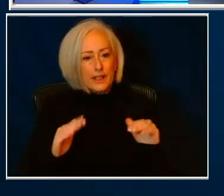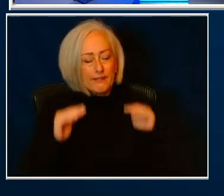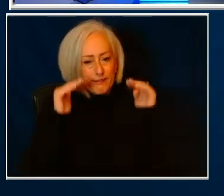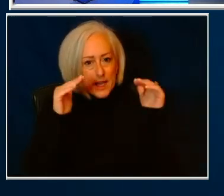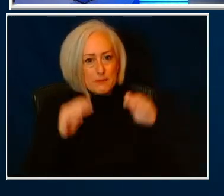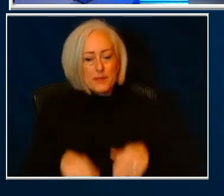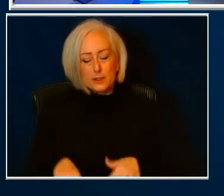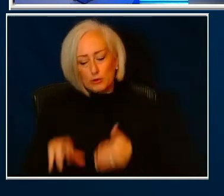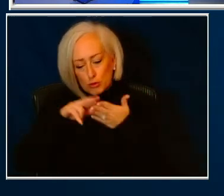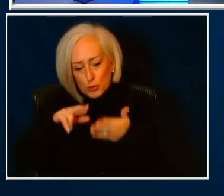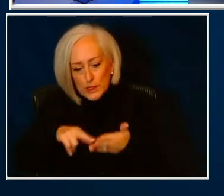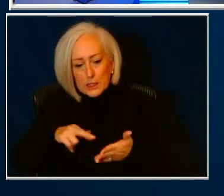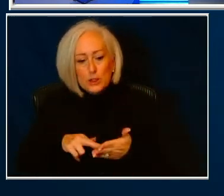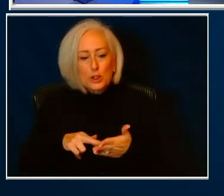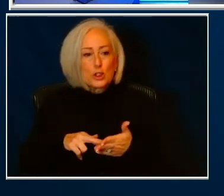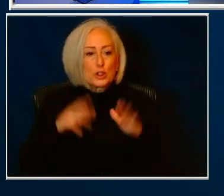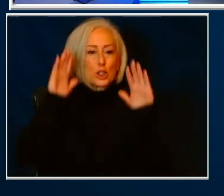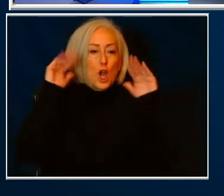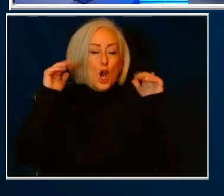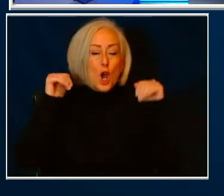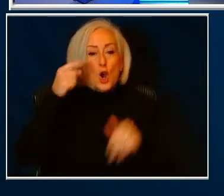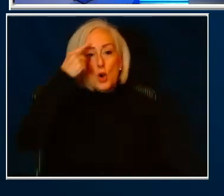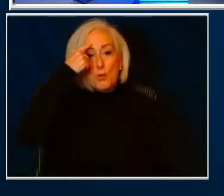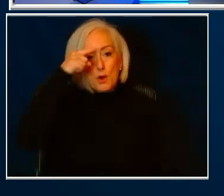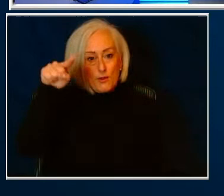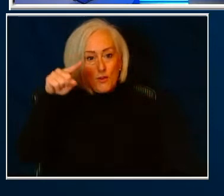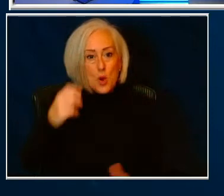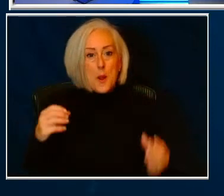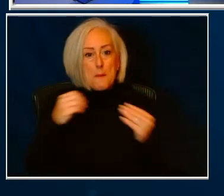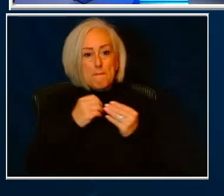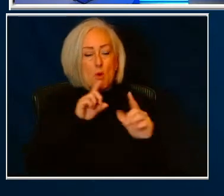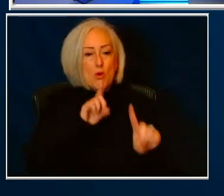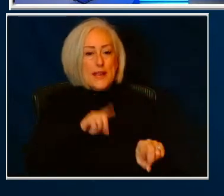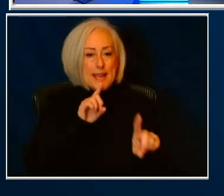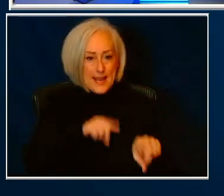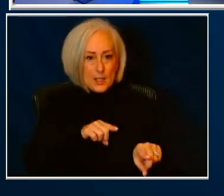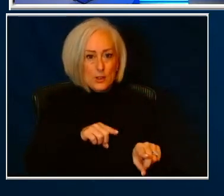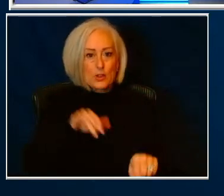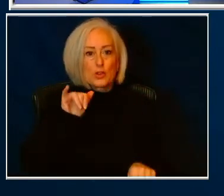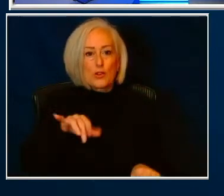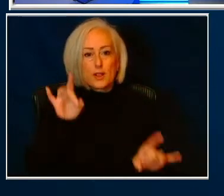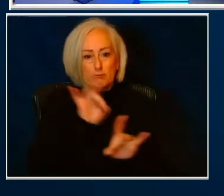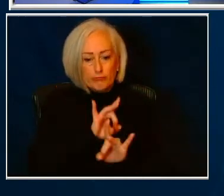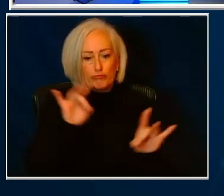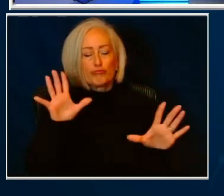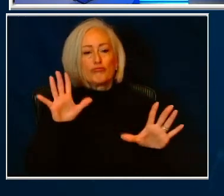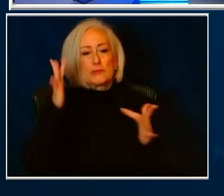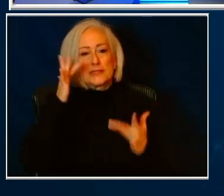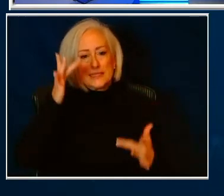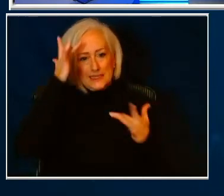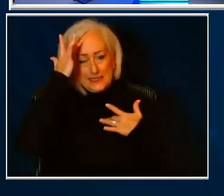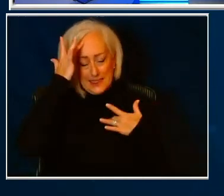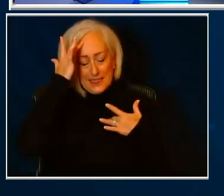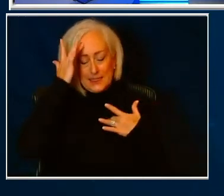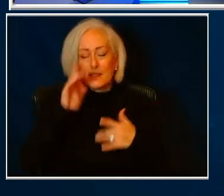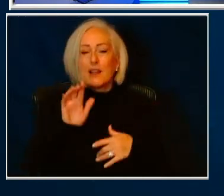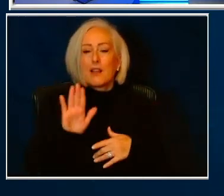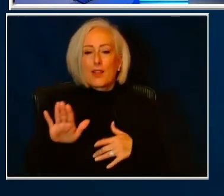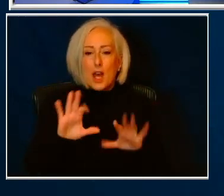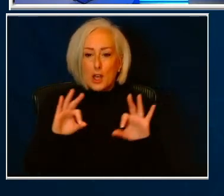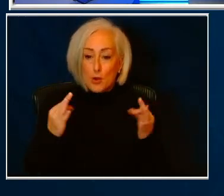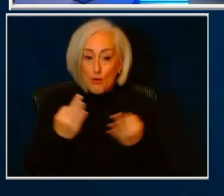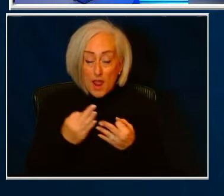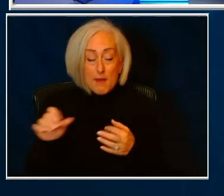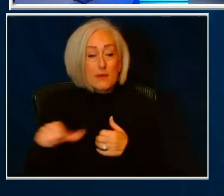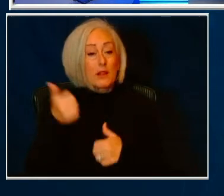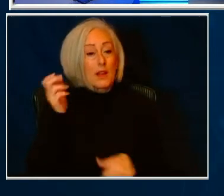into it, and the hope for more answers to this devastating disease is things that your family and so many others out